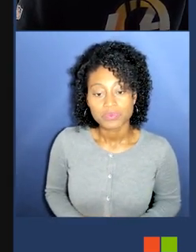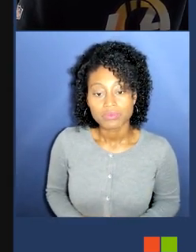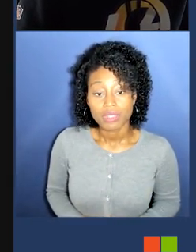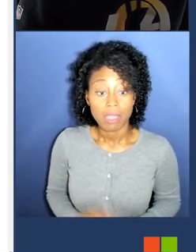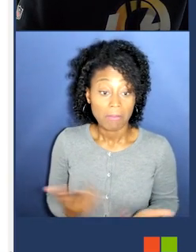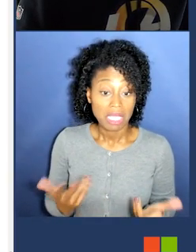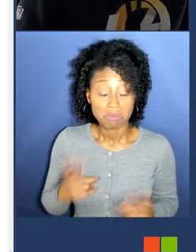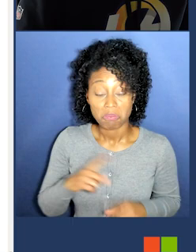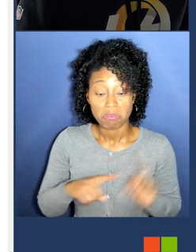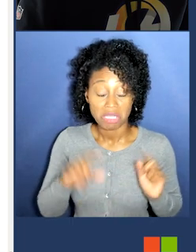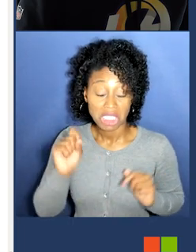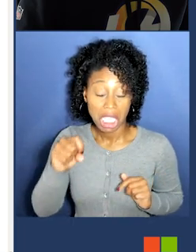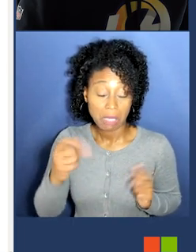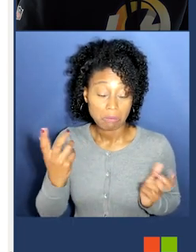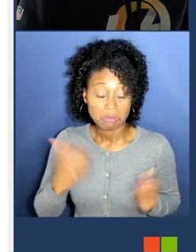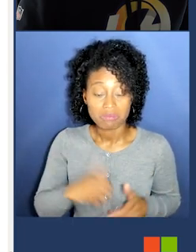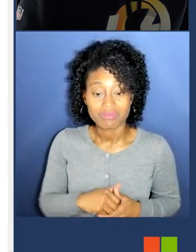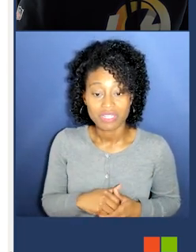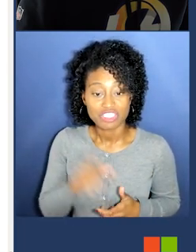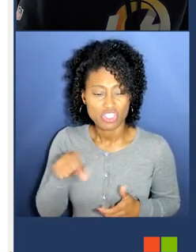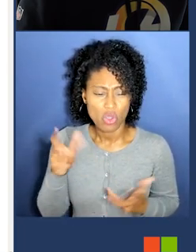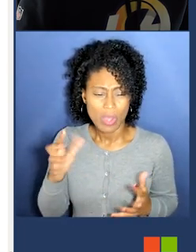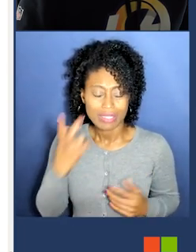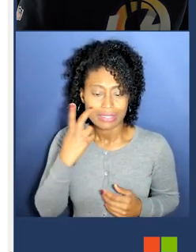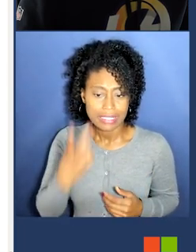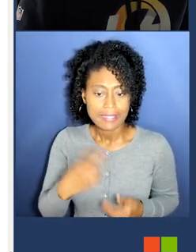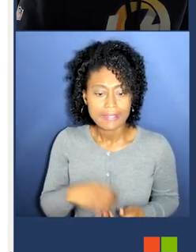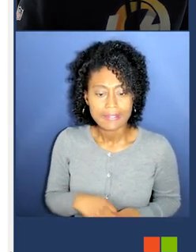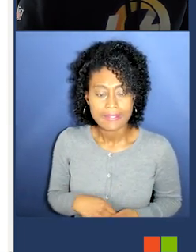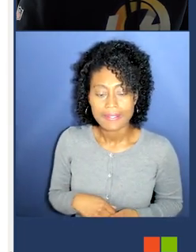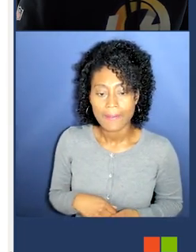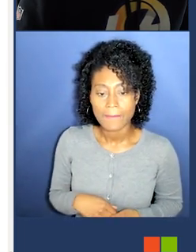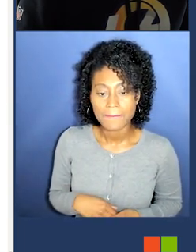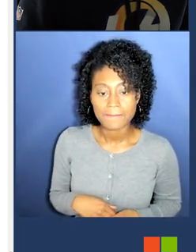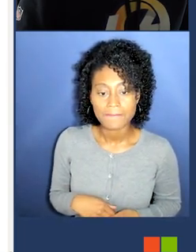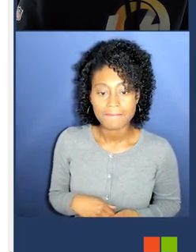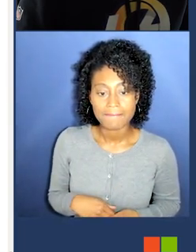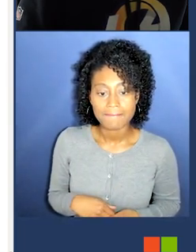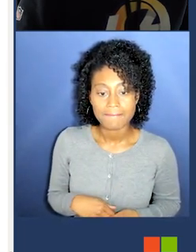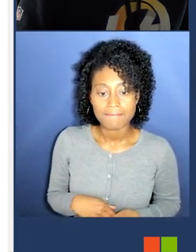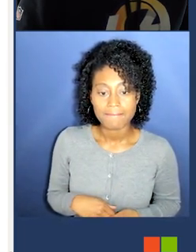Yeah, so we can all should already see